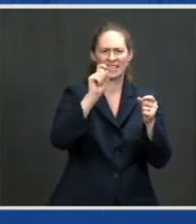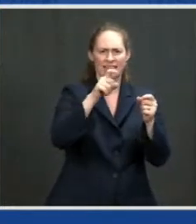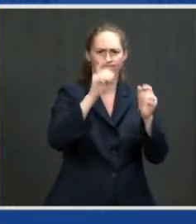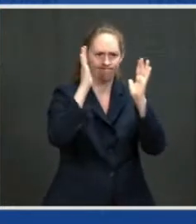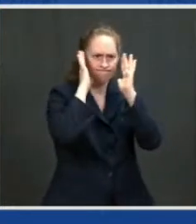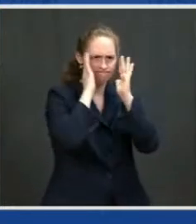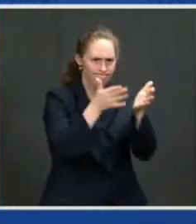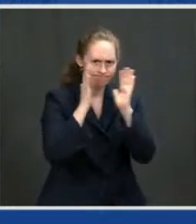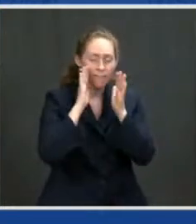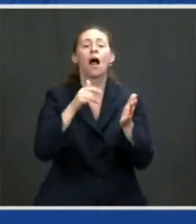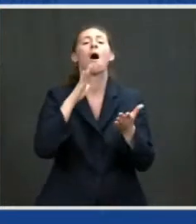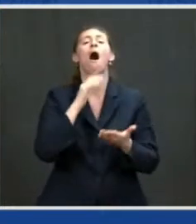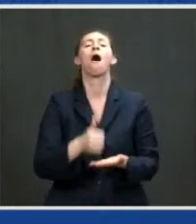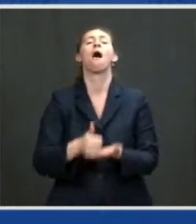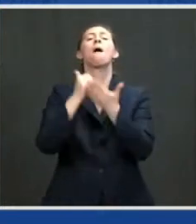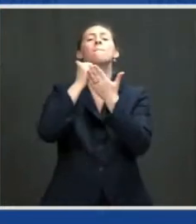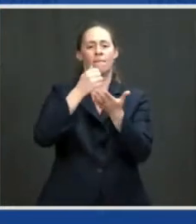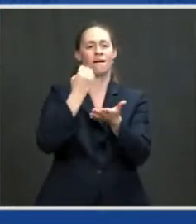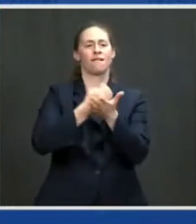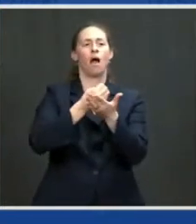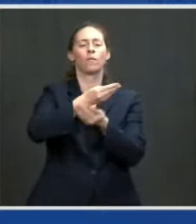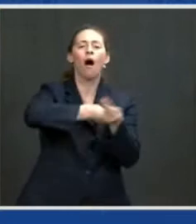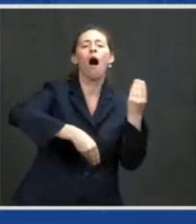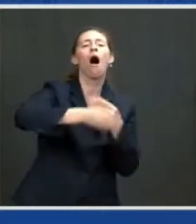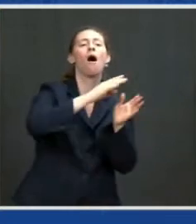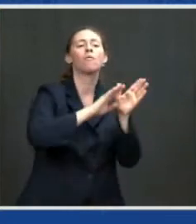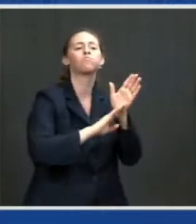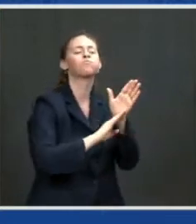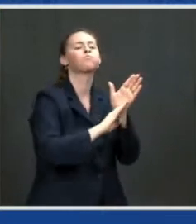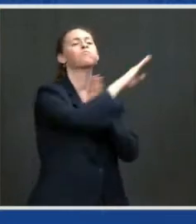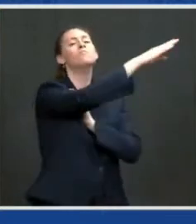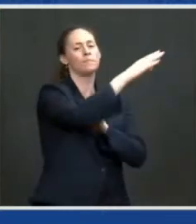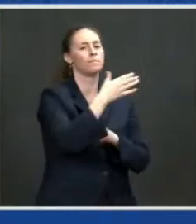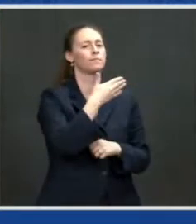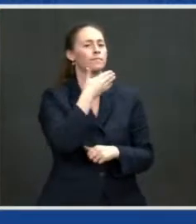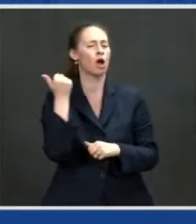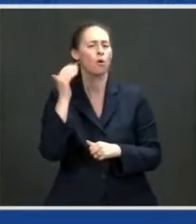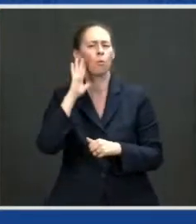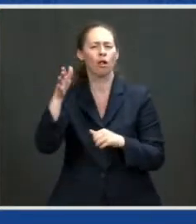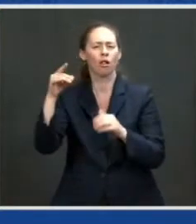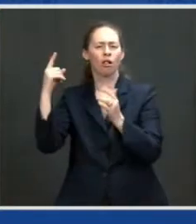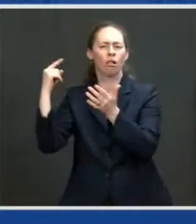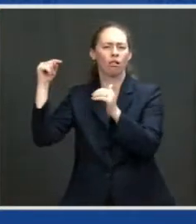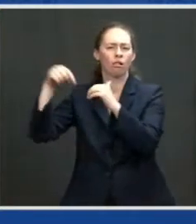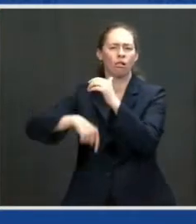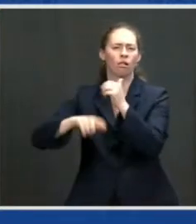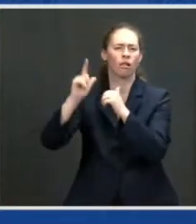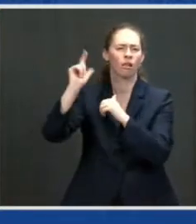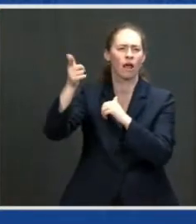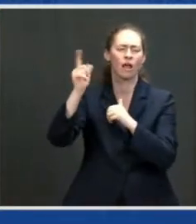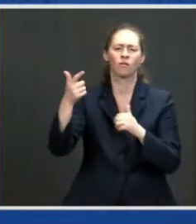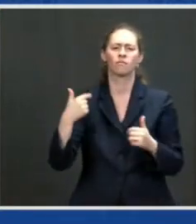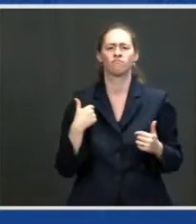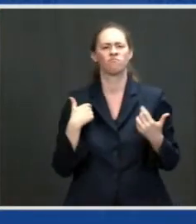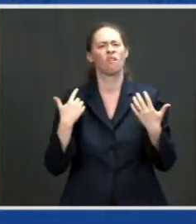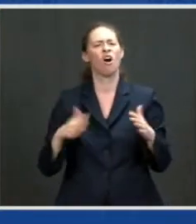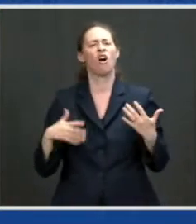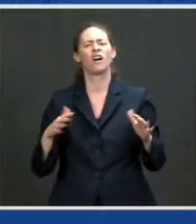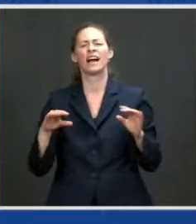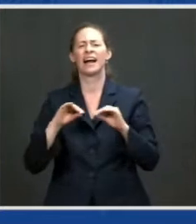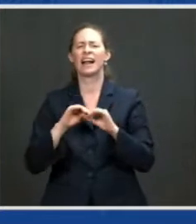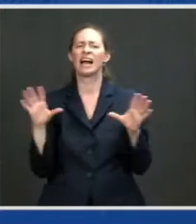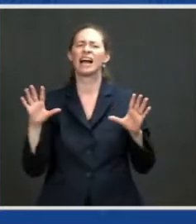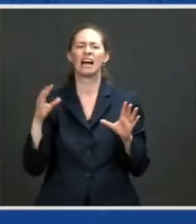economy, and we're going to have a lot more to say about that in the days ahead. But this is already clear. We're on the right